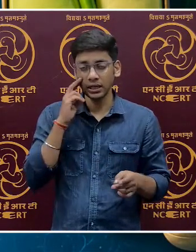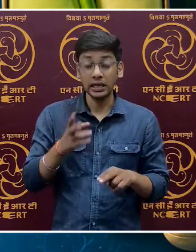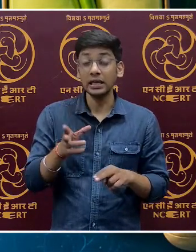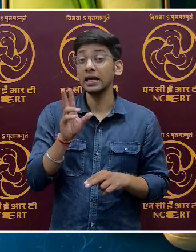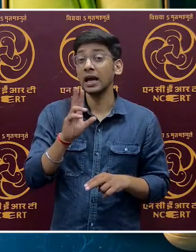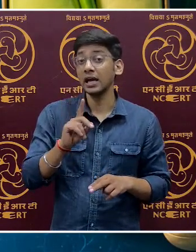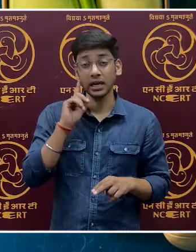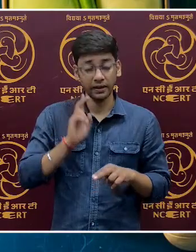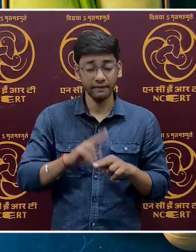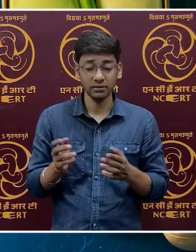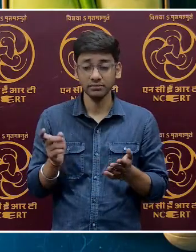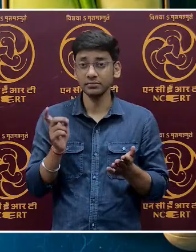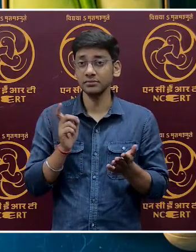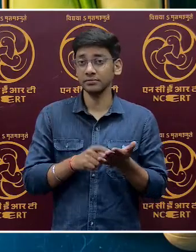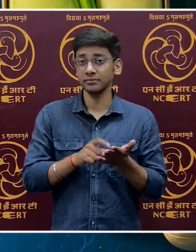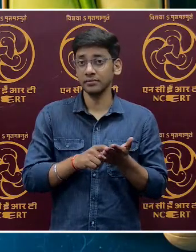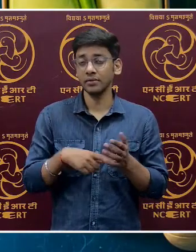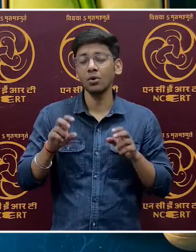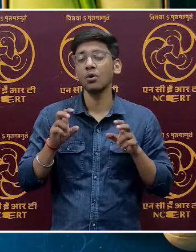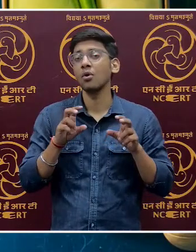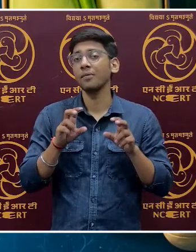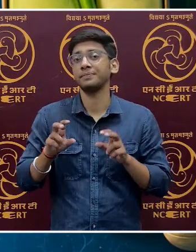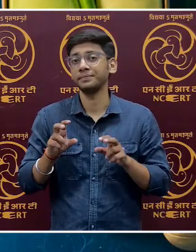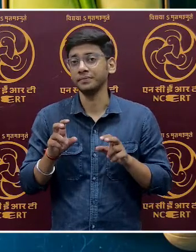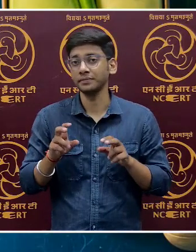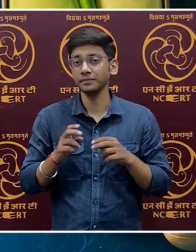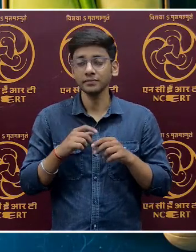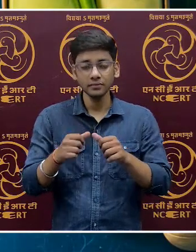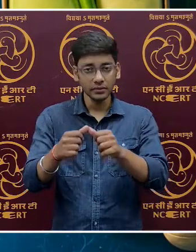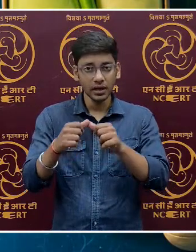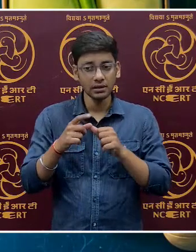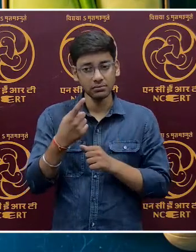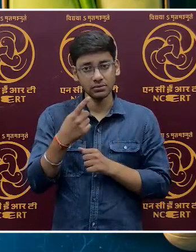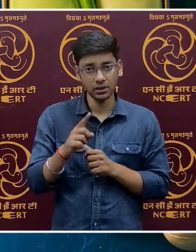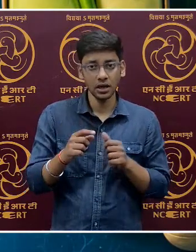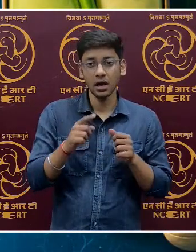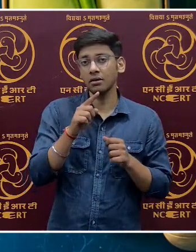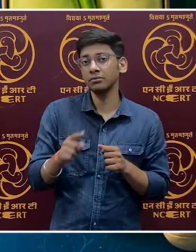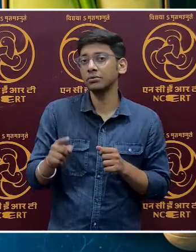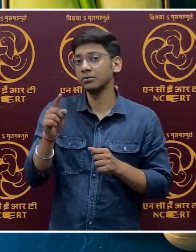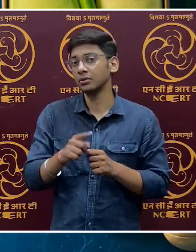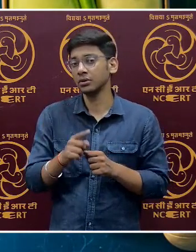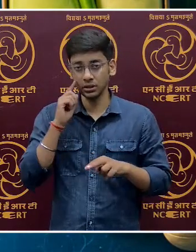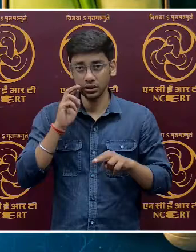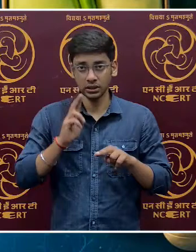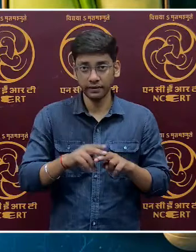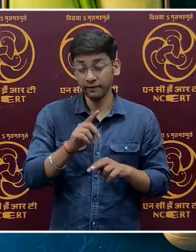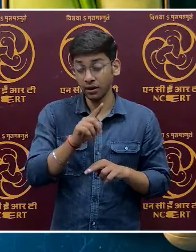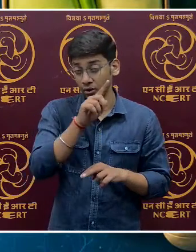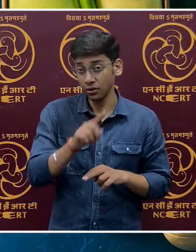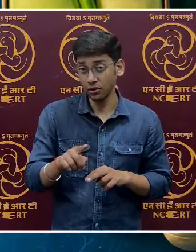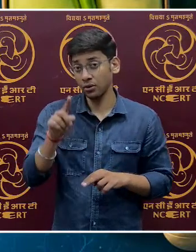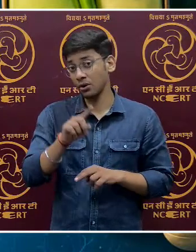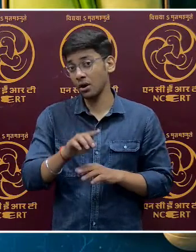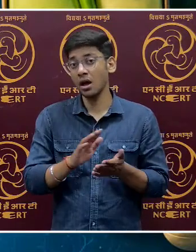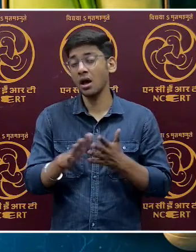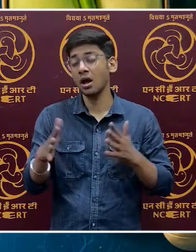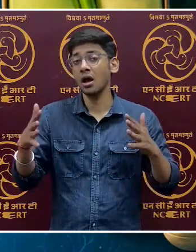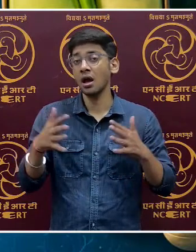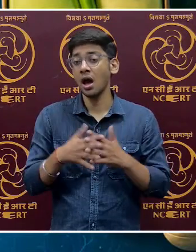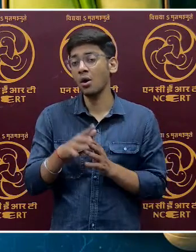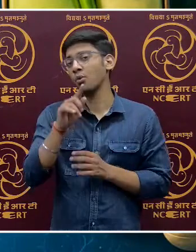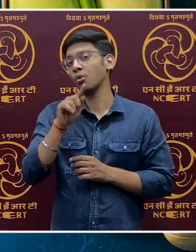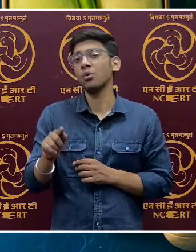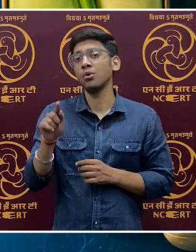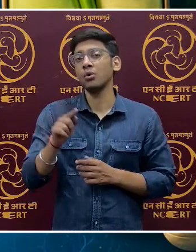want, you can submit it and you can able to observe whether your answer is right or wrong. And if it is wrong, and how it has been wrong, again